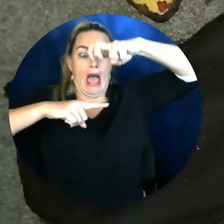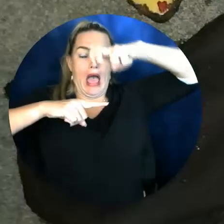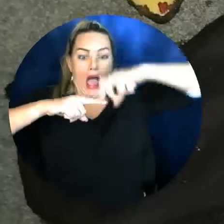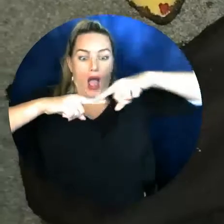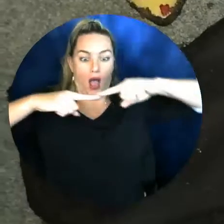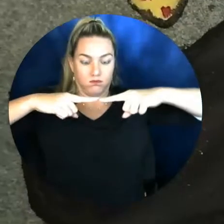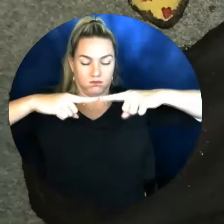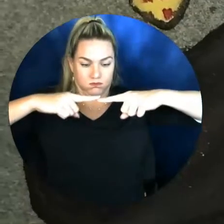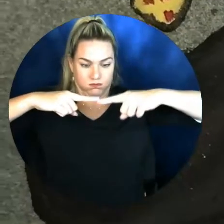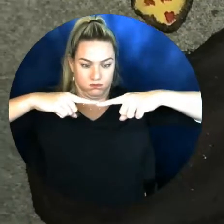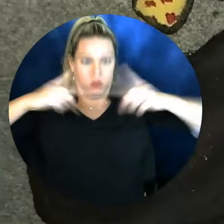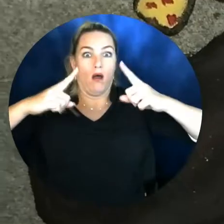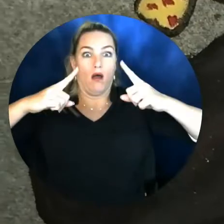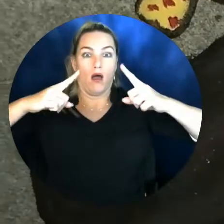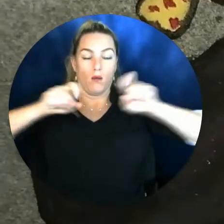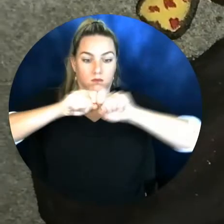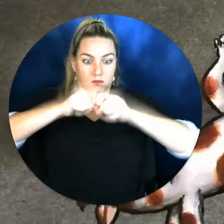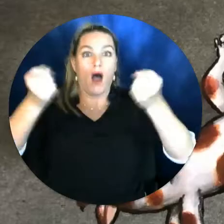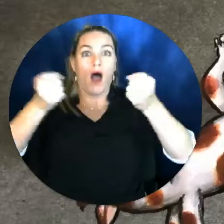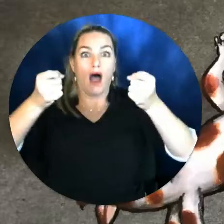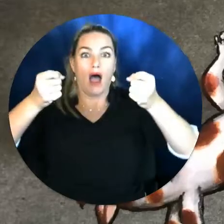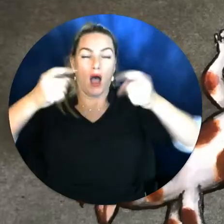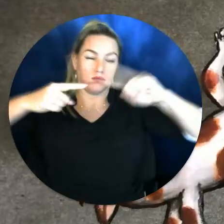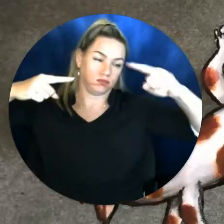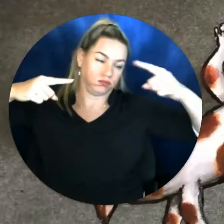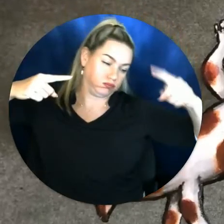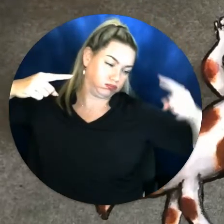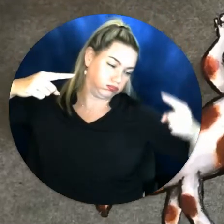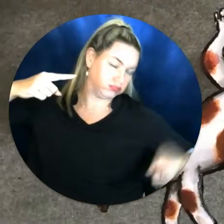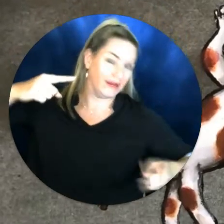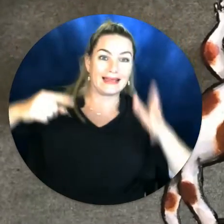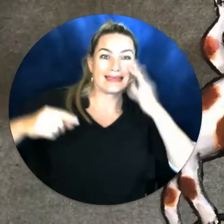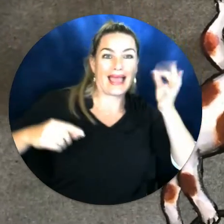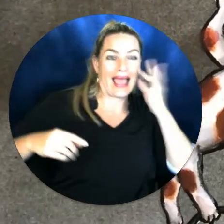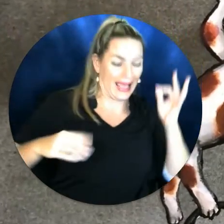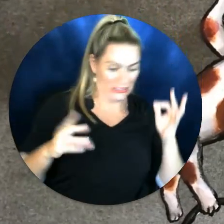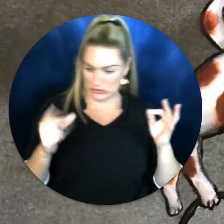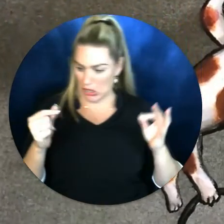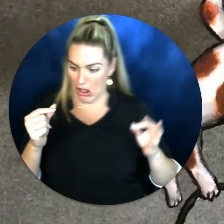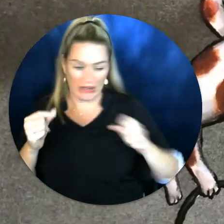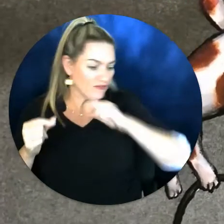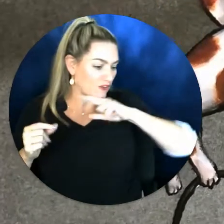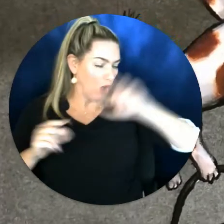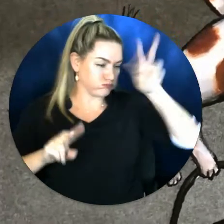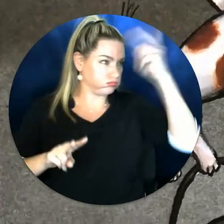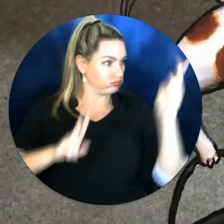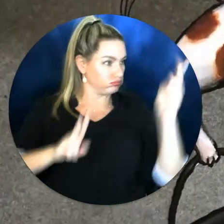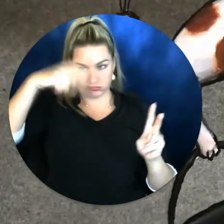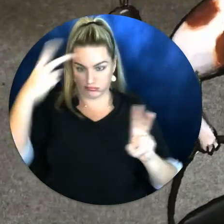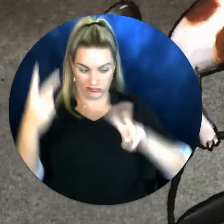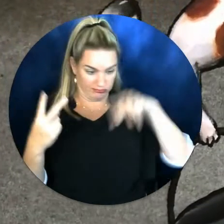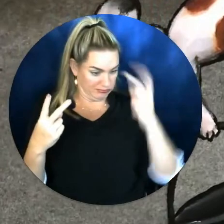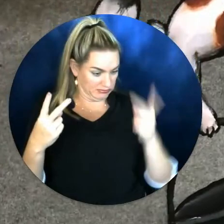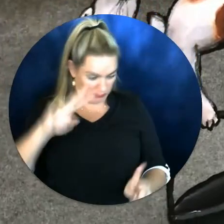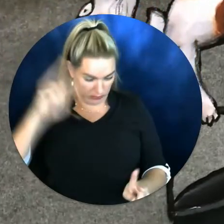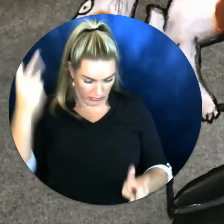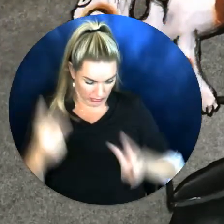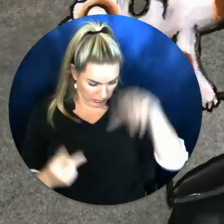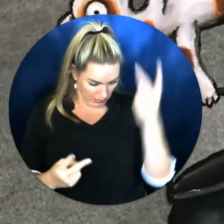snapped in two. Down fell the cat, and the dog, and the frog. Down they